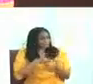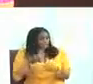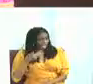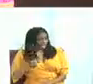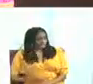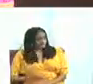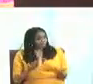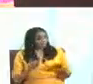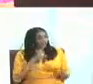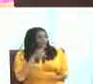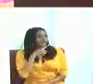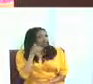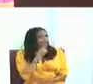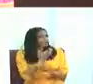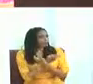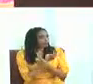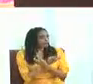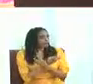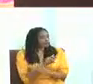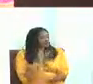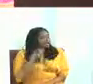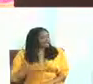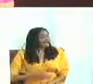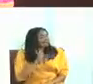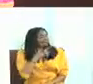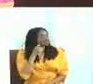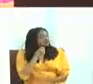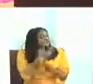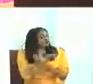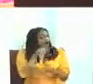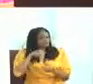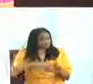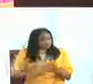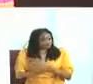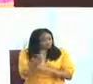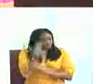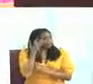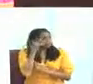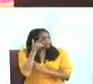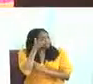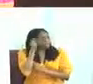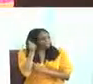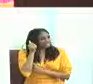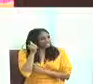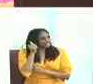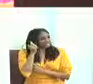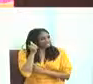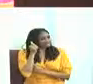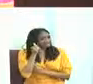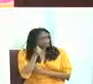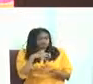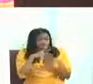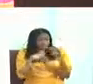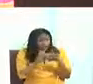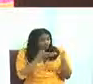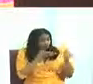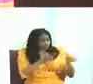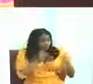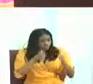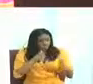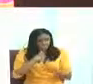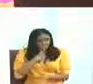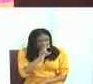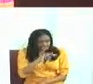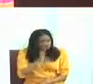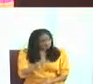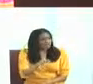bone. I am a dry bone this morning because of the roads that I have traveled, the